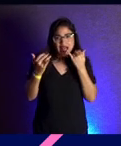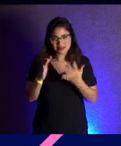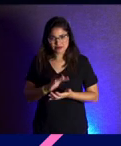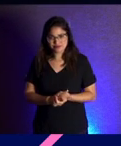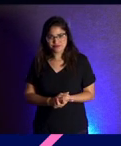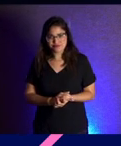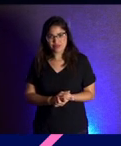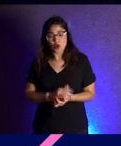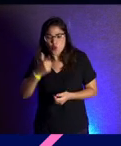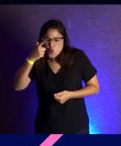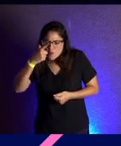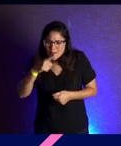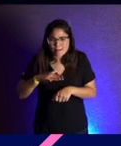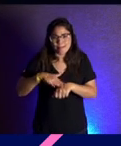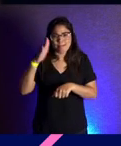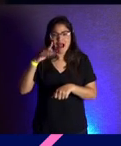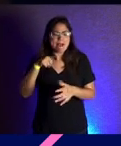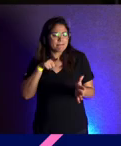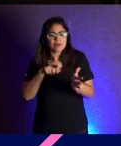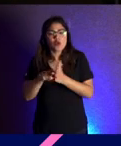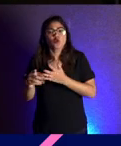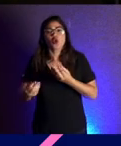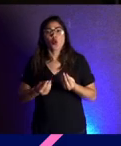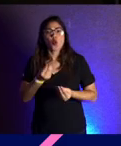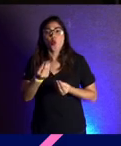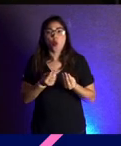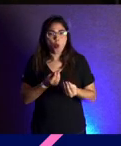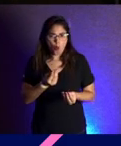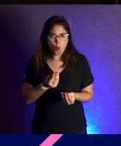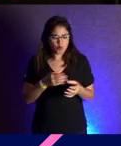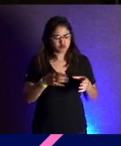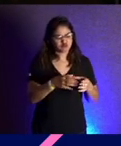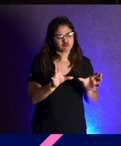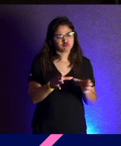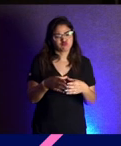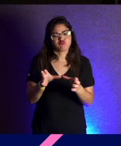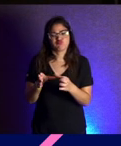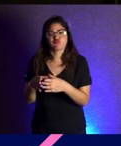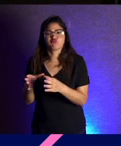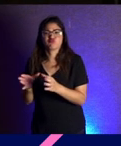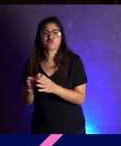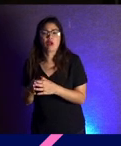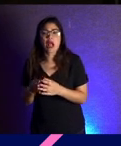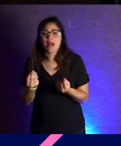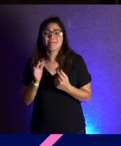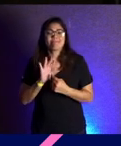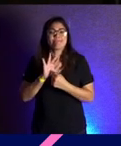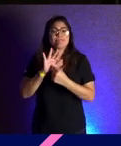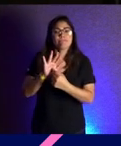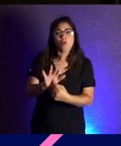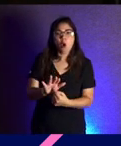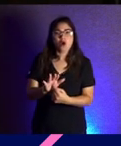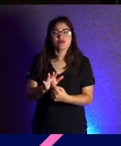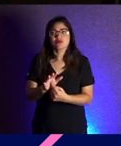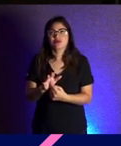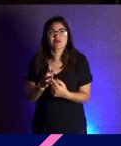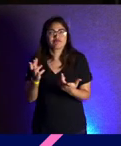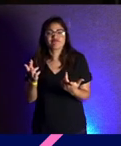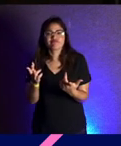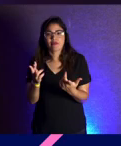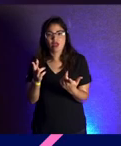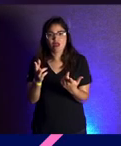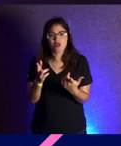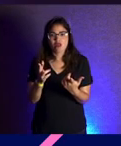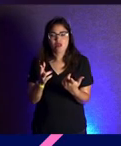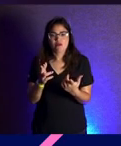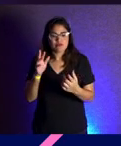then, how do all these different data sets tell us a different story about the reality? Don't ask which one is right.